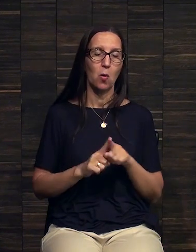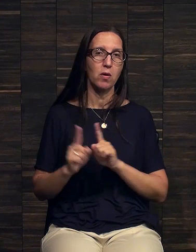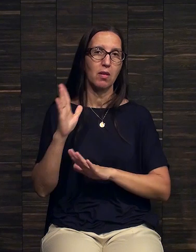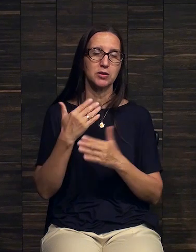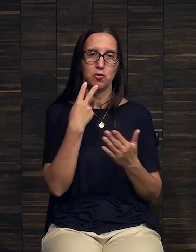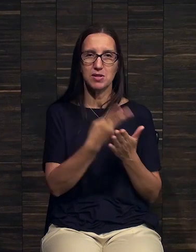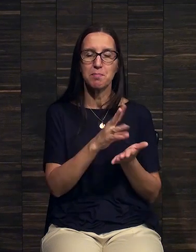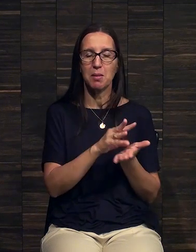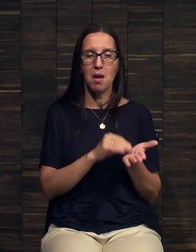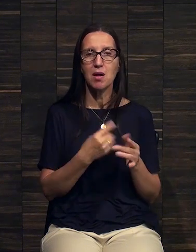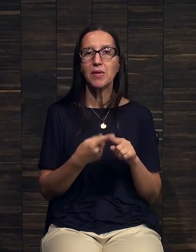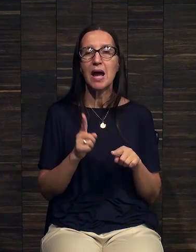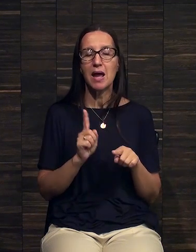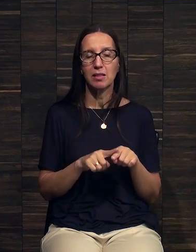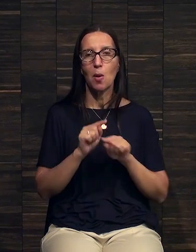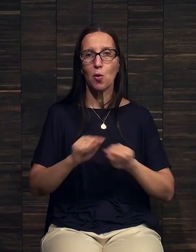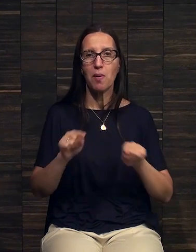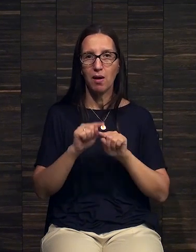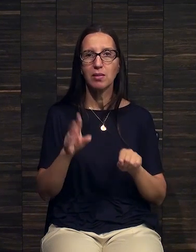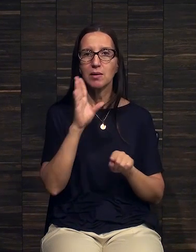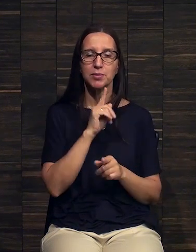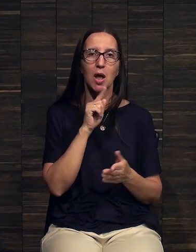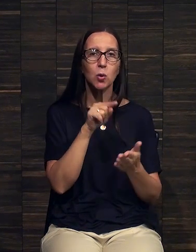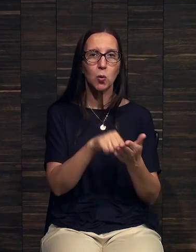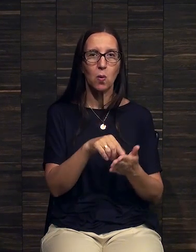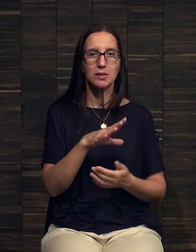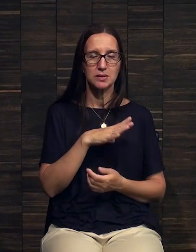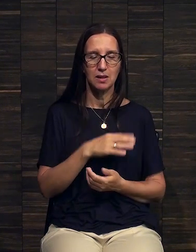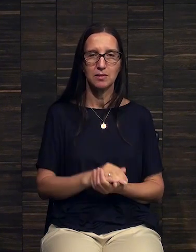This is a classic example on how this propaganda